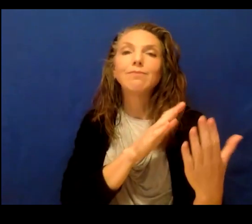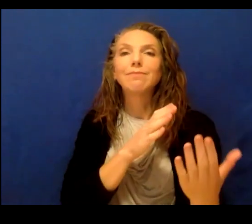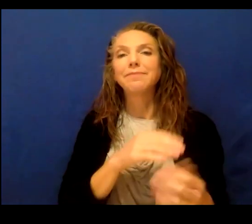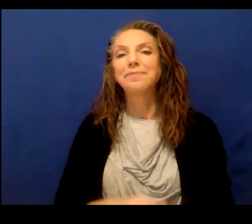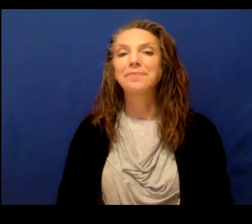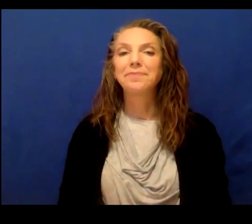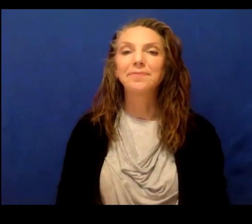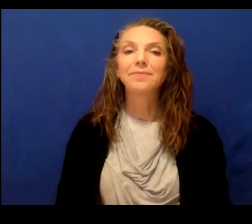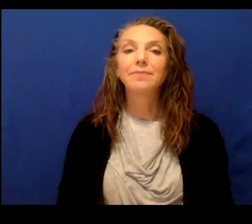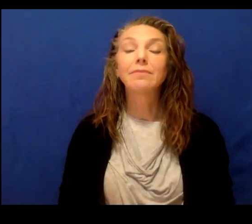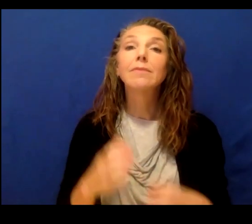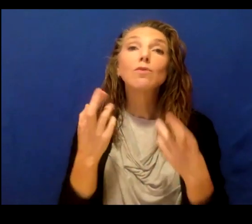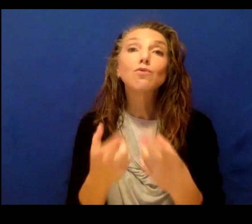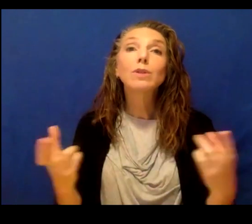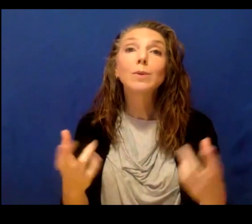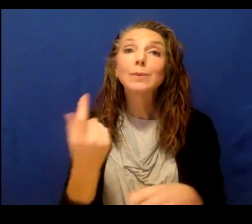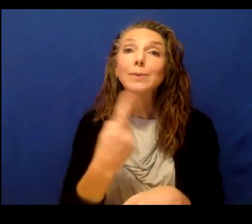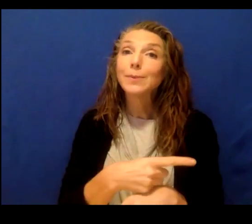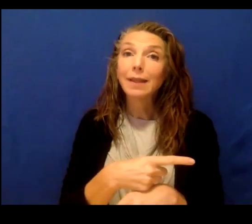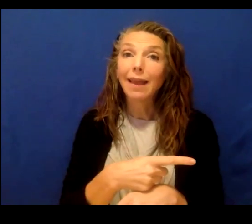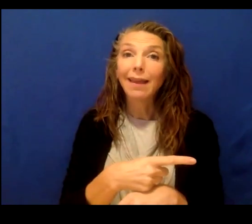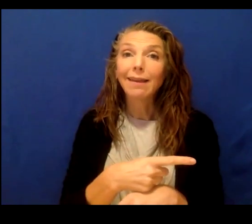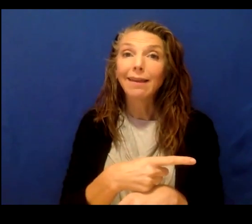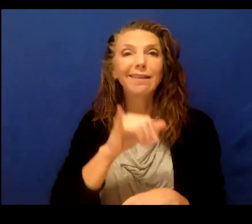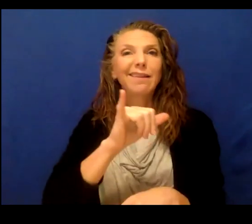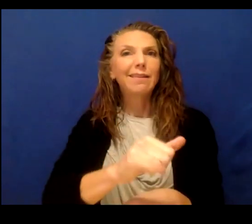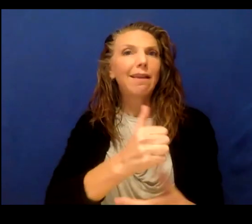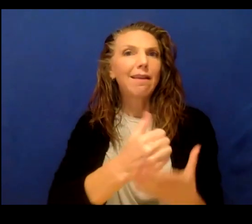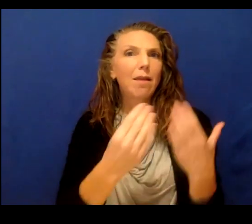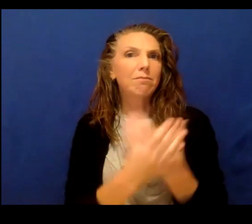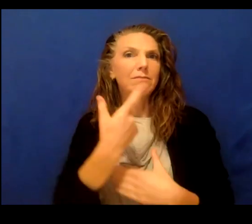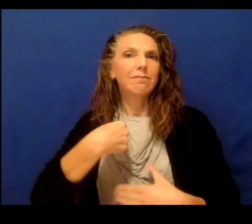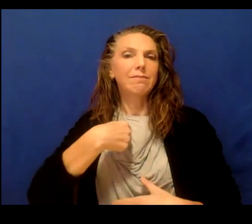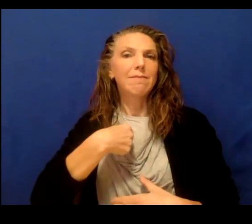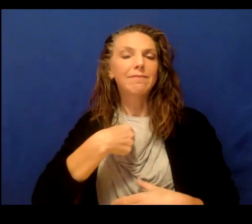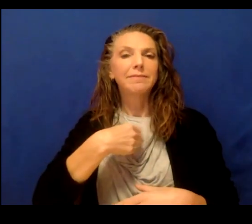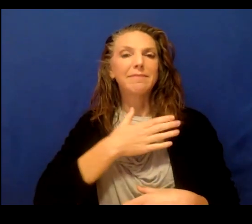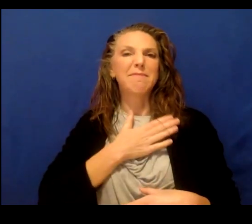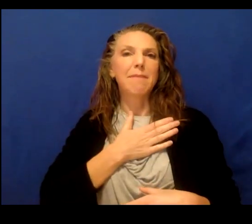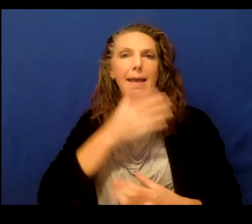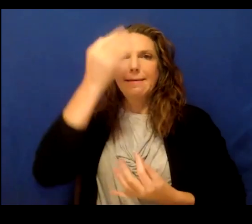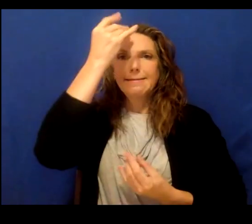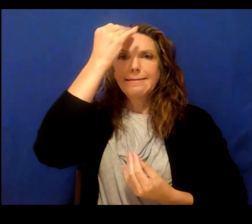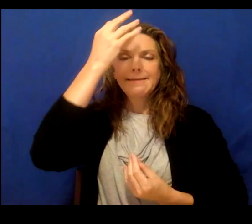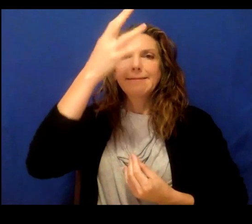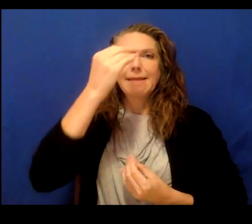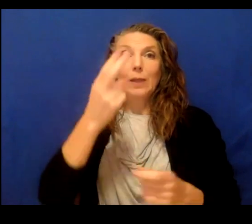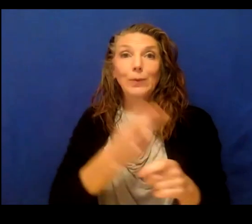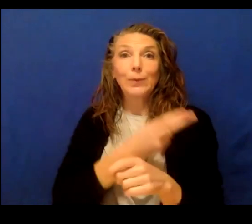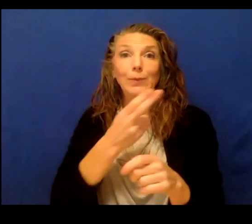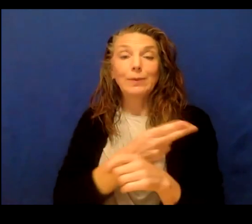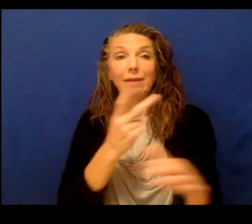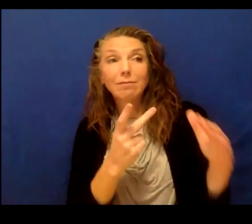Some of the resources today that have helped inform my thinking and use of predictable routines